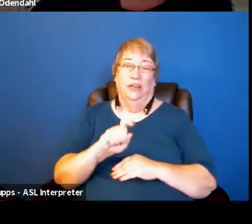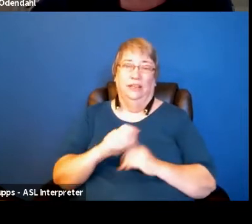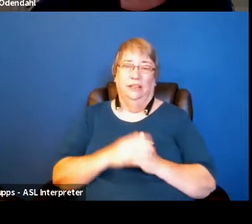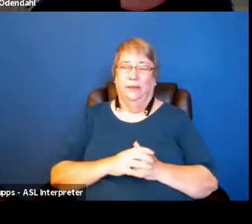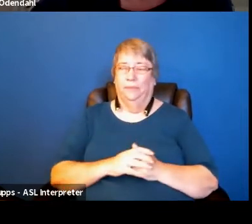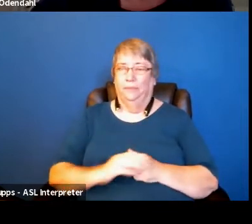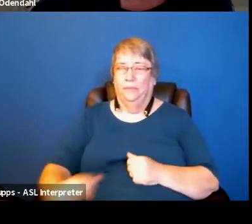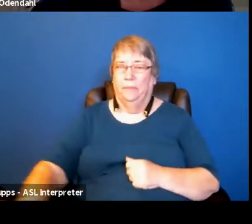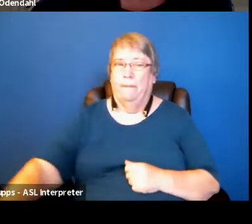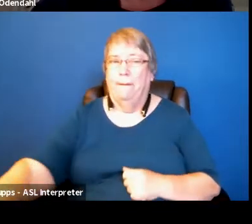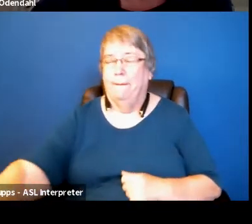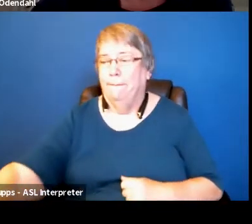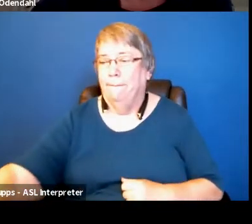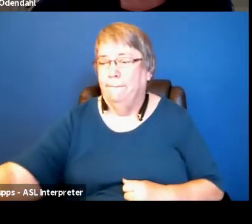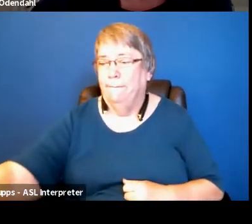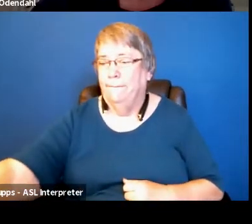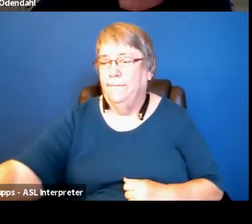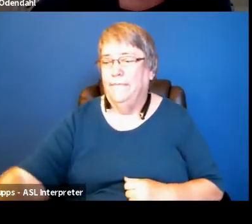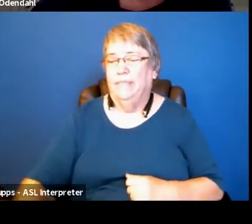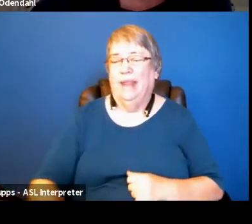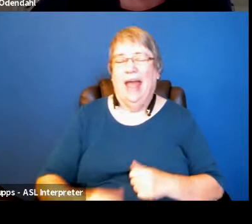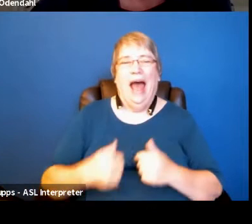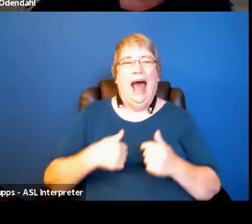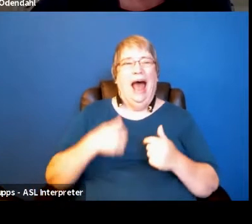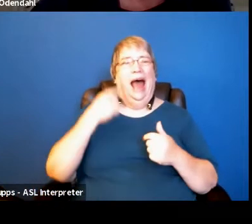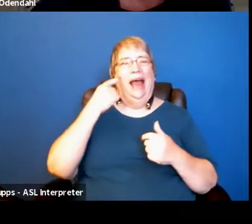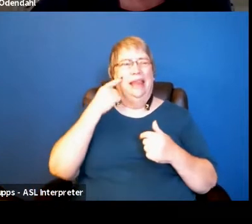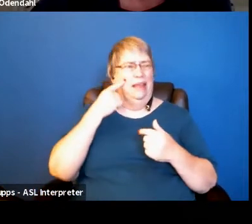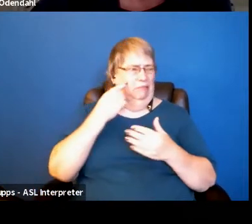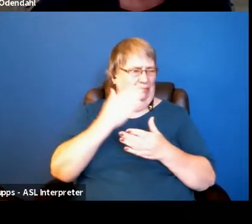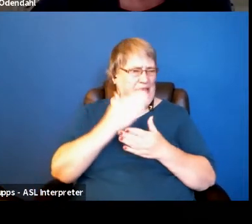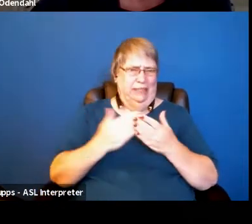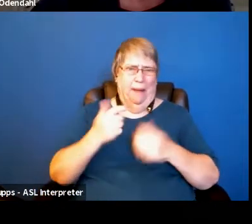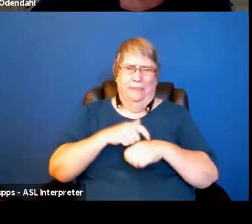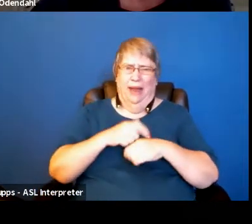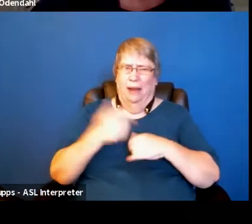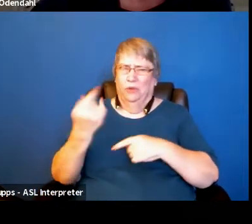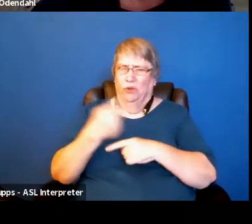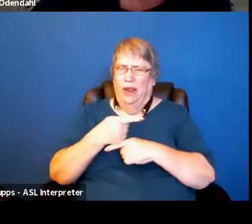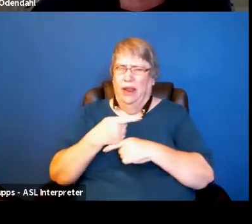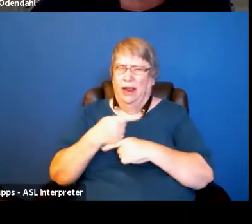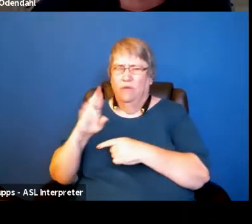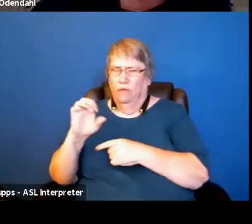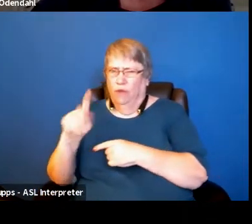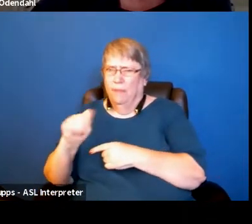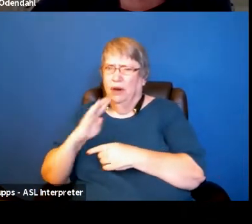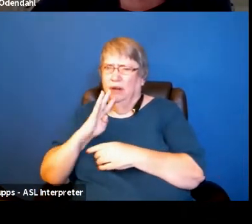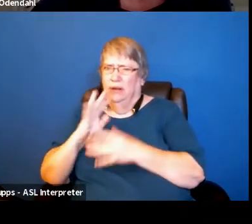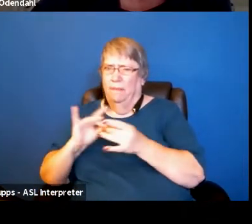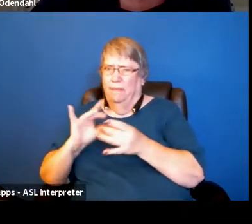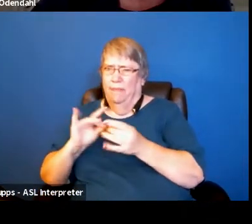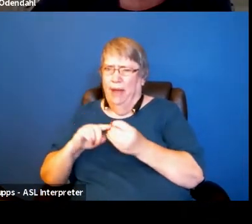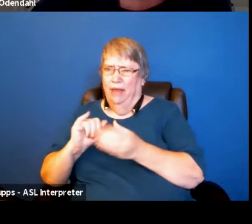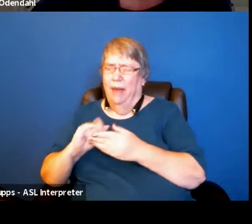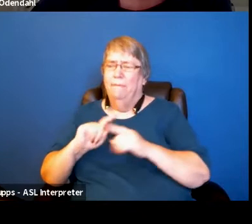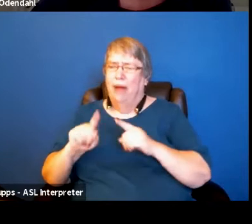And then I think at some point in the presentation, and I know Robert mentioned it, there is a link